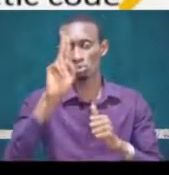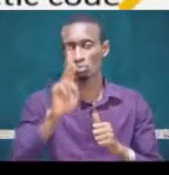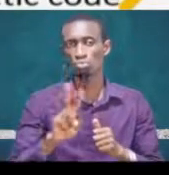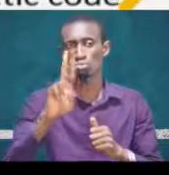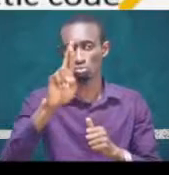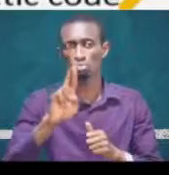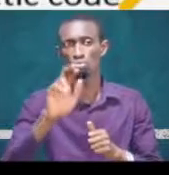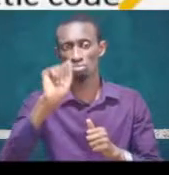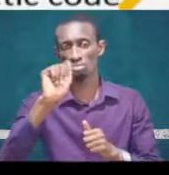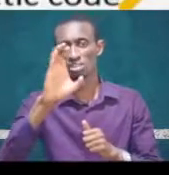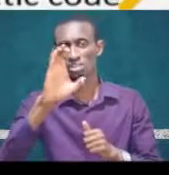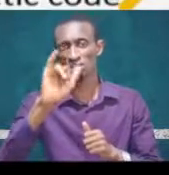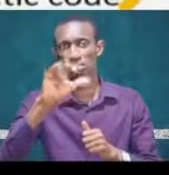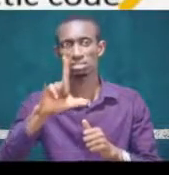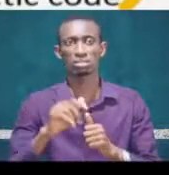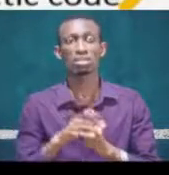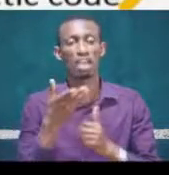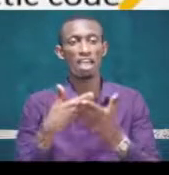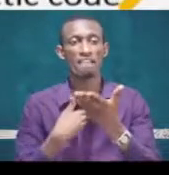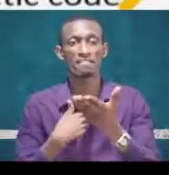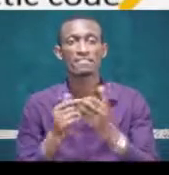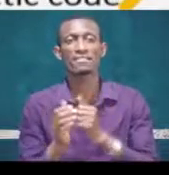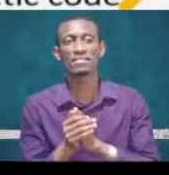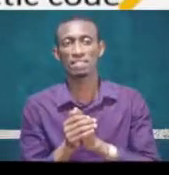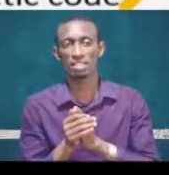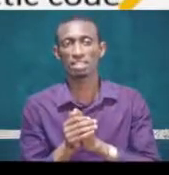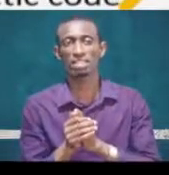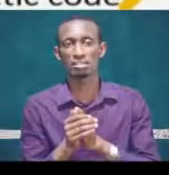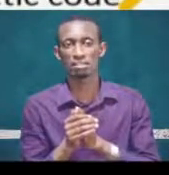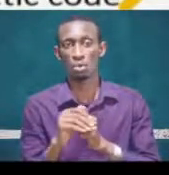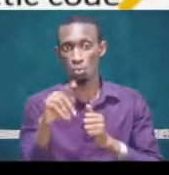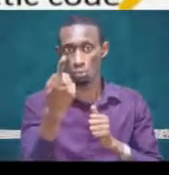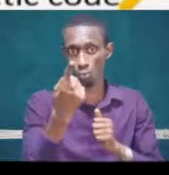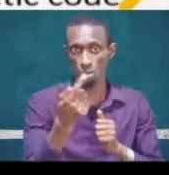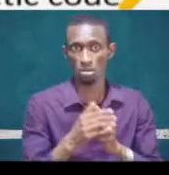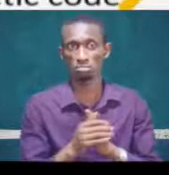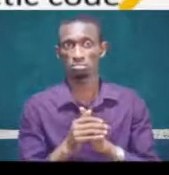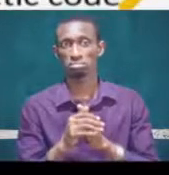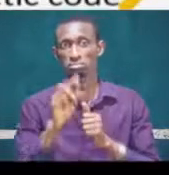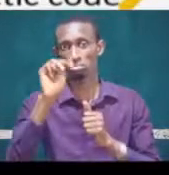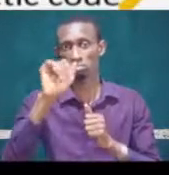base. So you have a triplet, UUU. And what do they get? 1 specific amino acid,